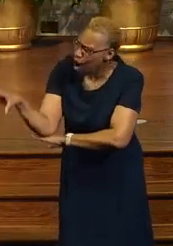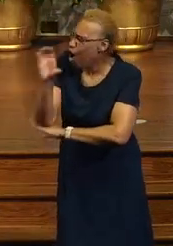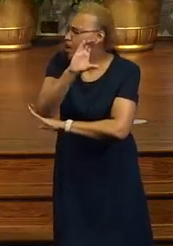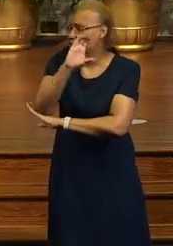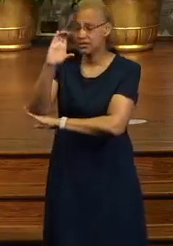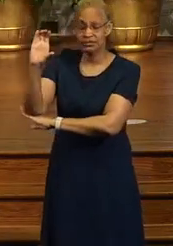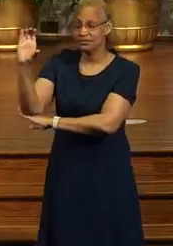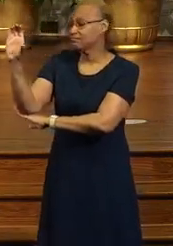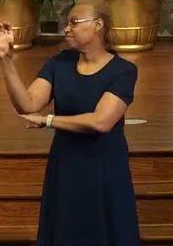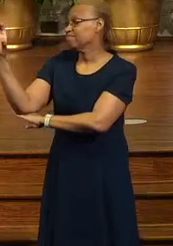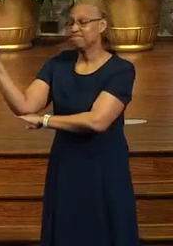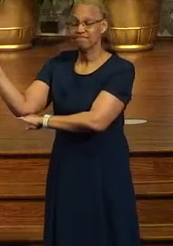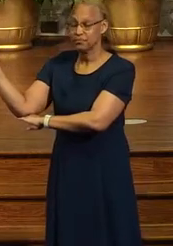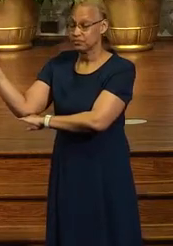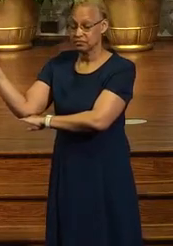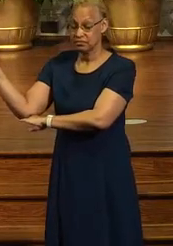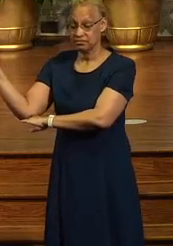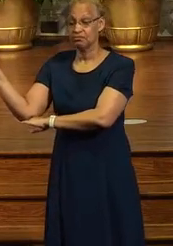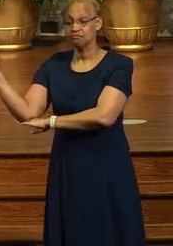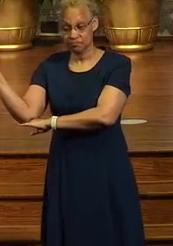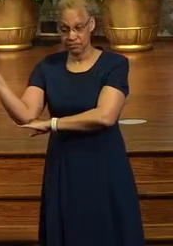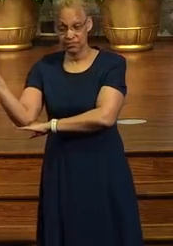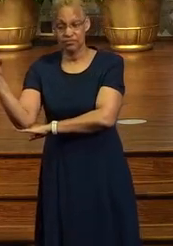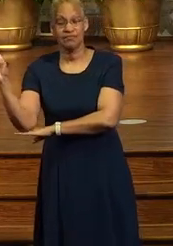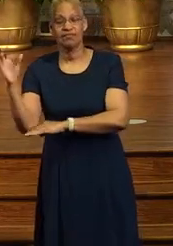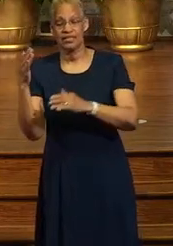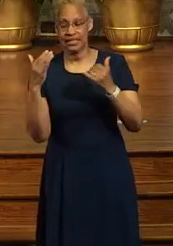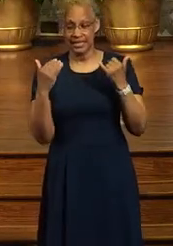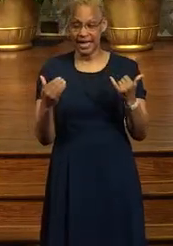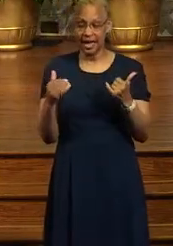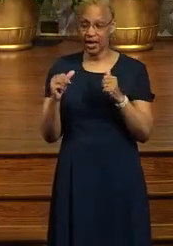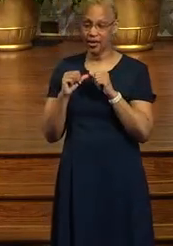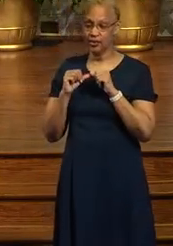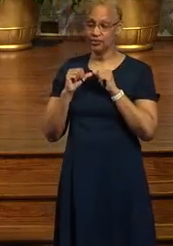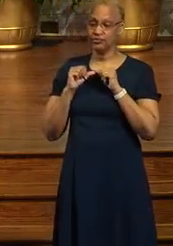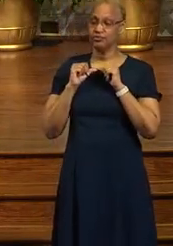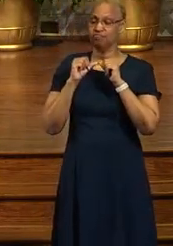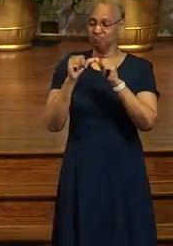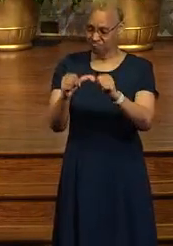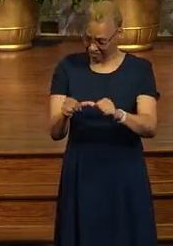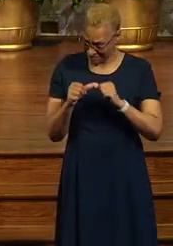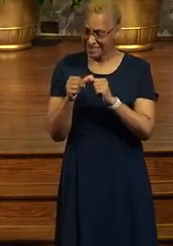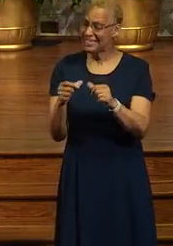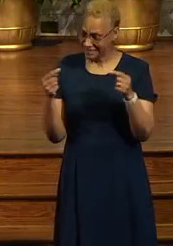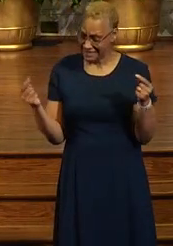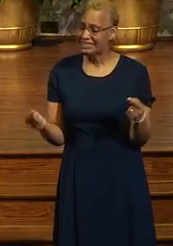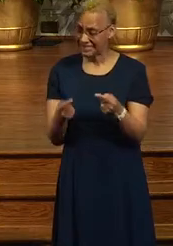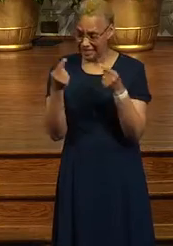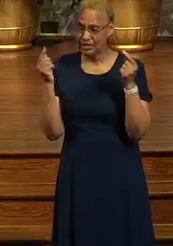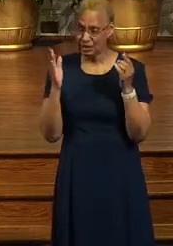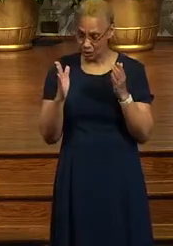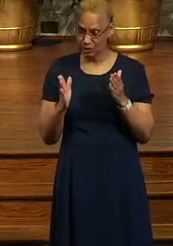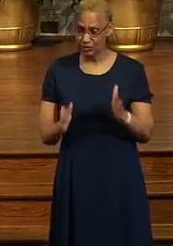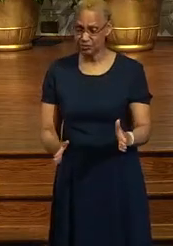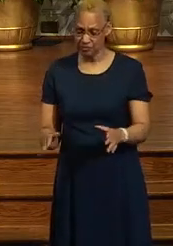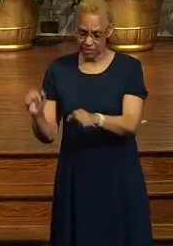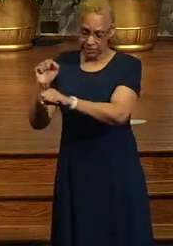cross. Now I would be a sinner